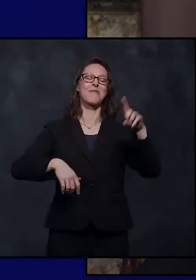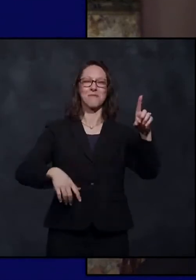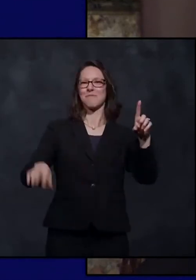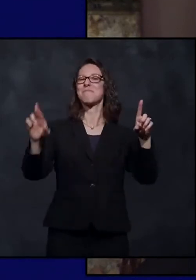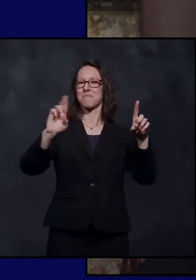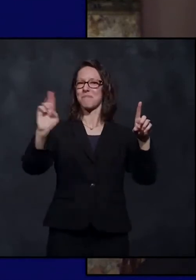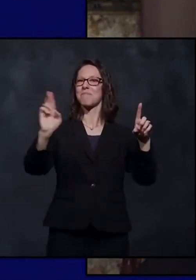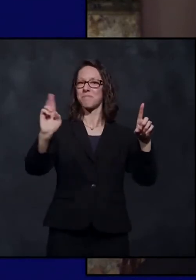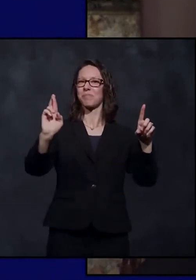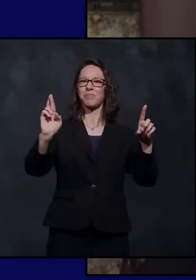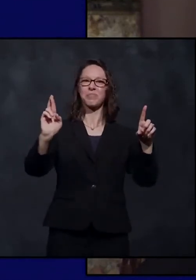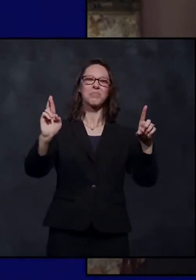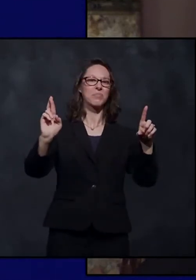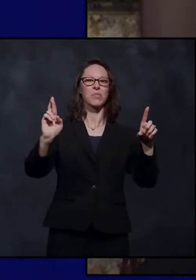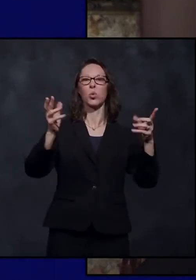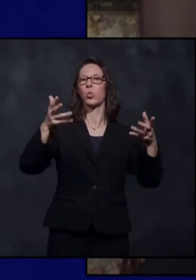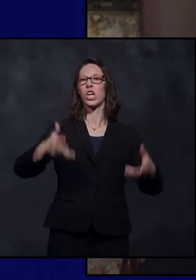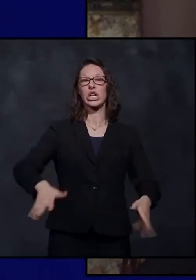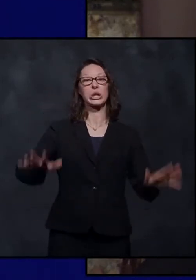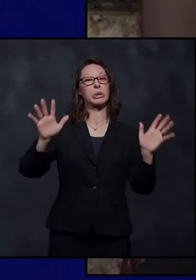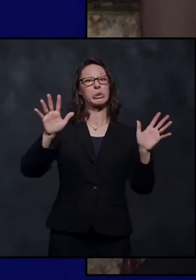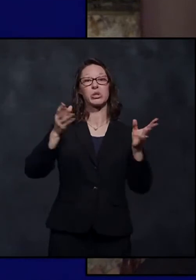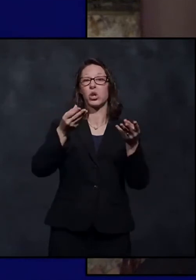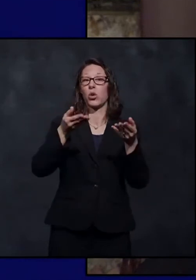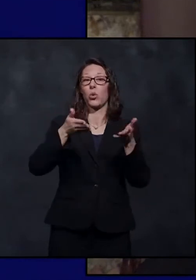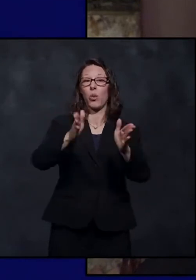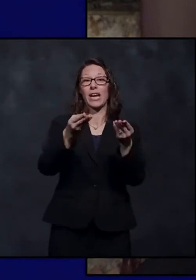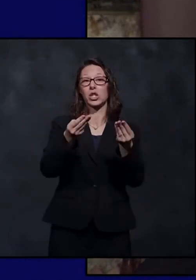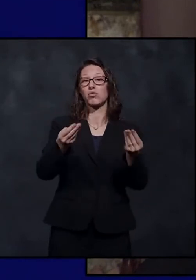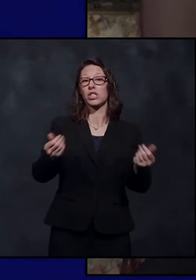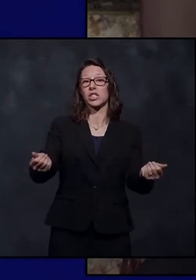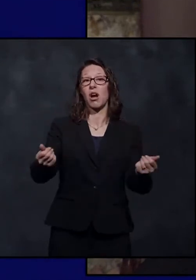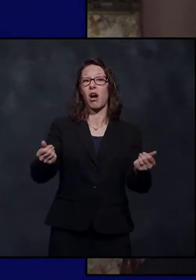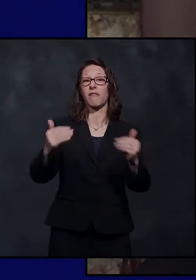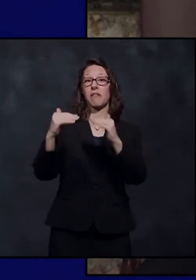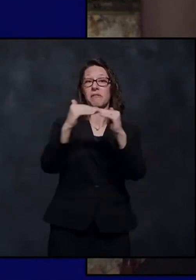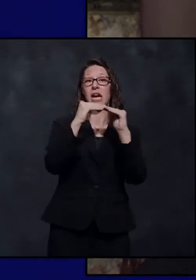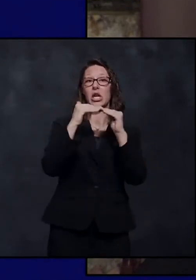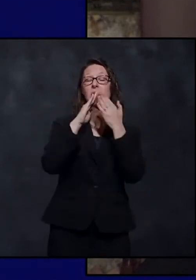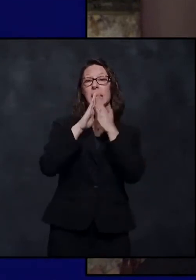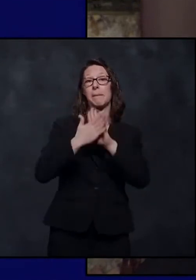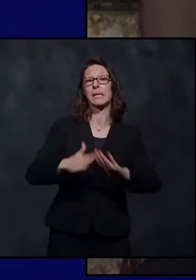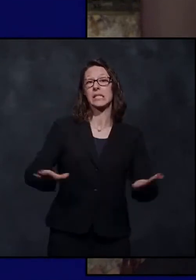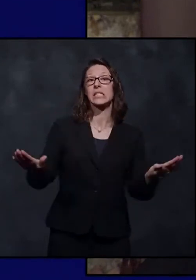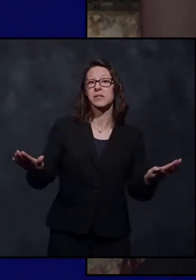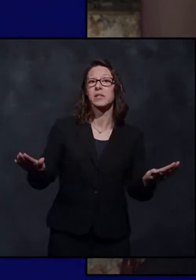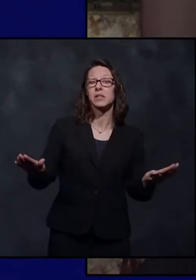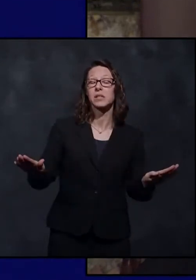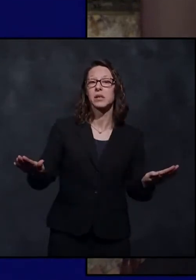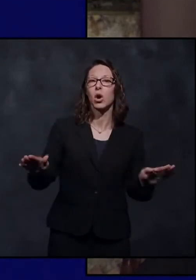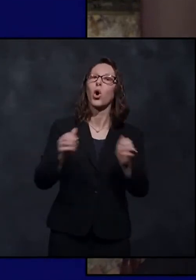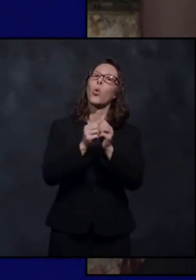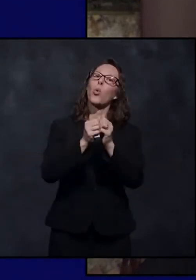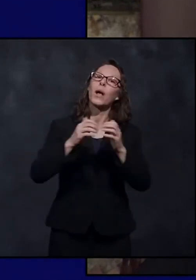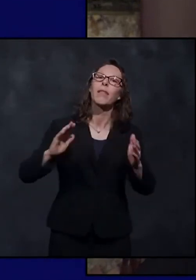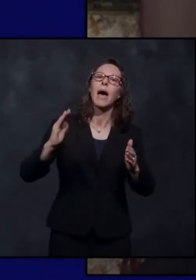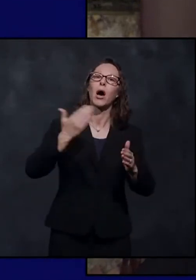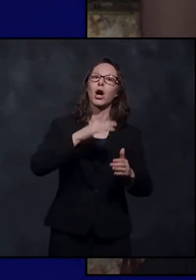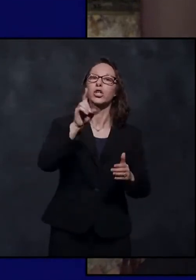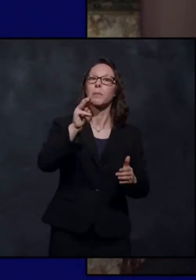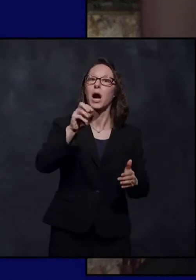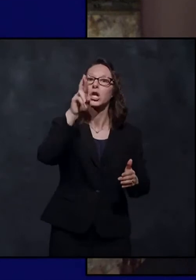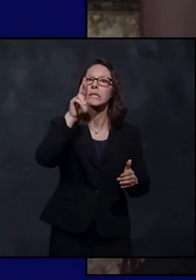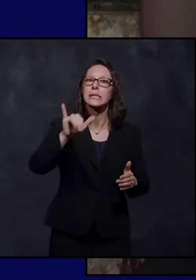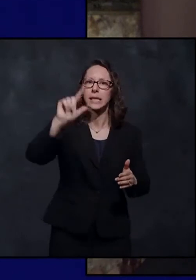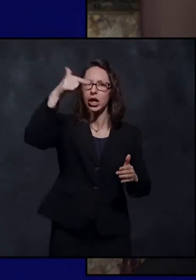We lose our only mechanism for resolving our disagreements fairly or even peacefully. And without it, we become